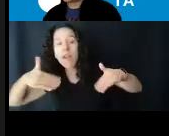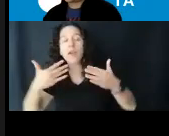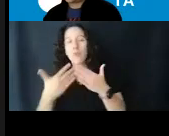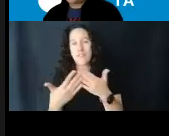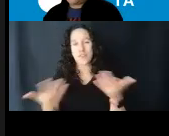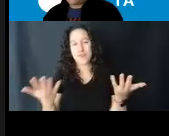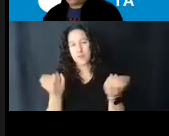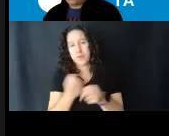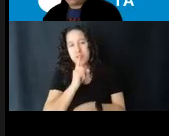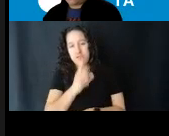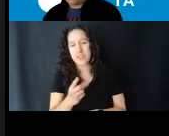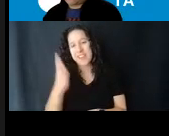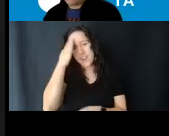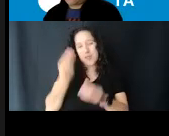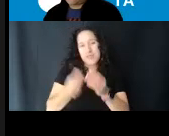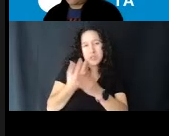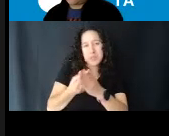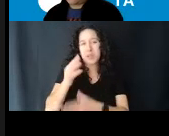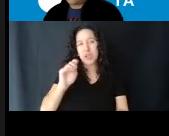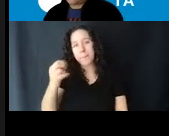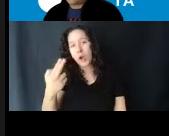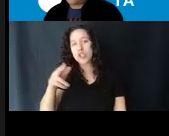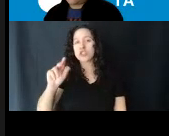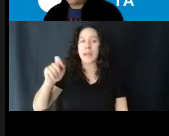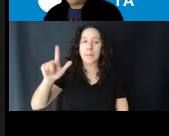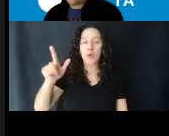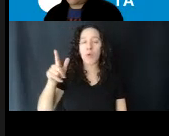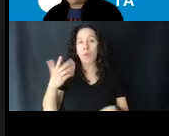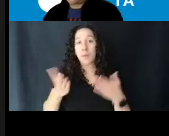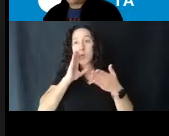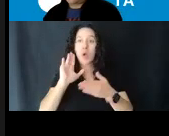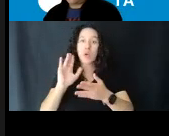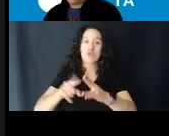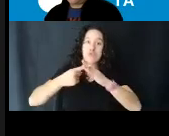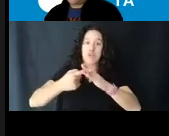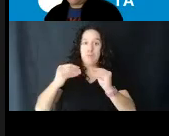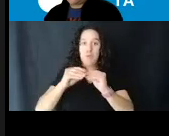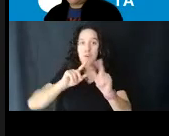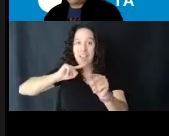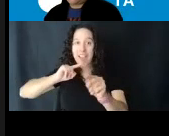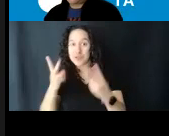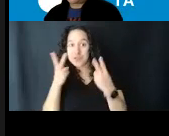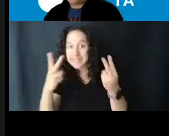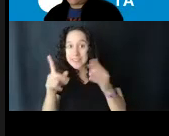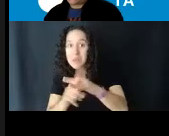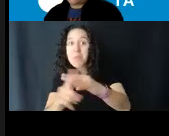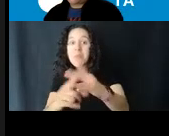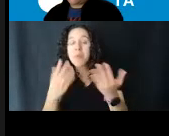which I don't know, that's February, March, April. I don't, maybe these answers will come out along with the